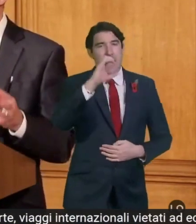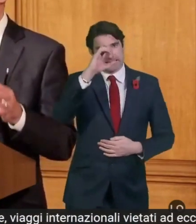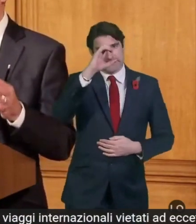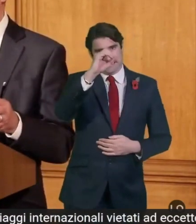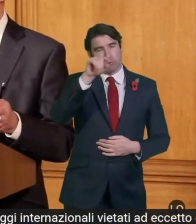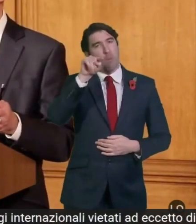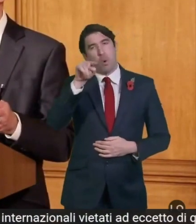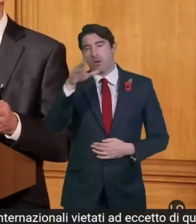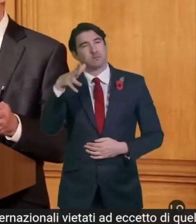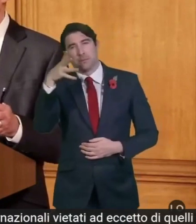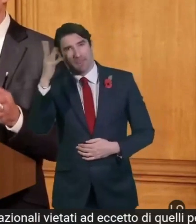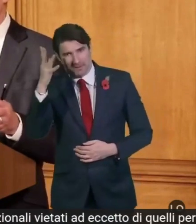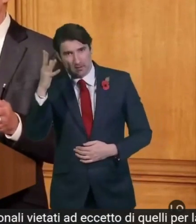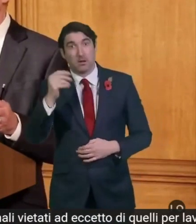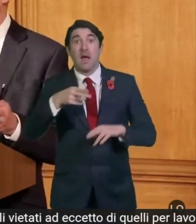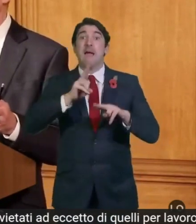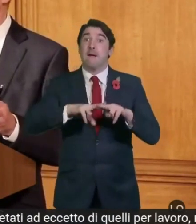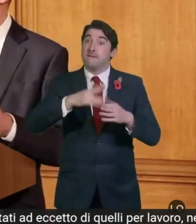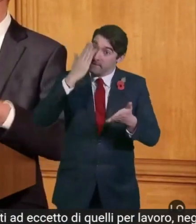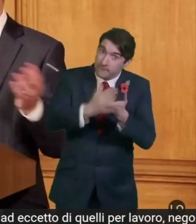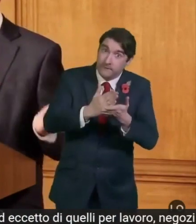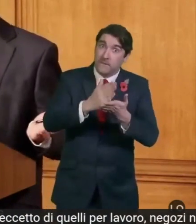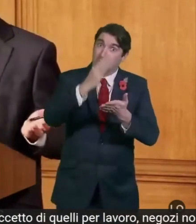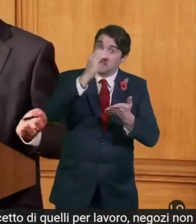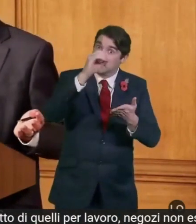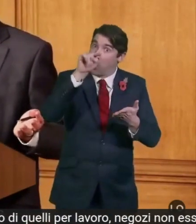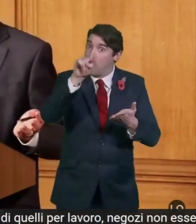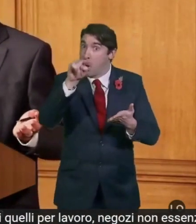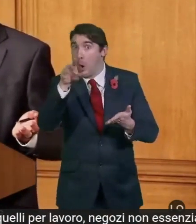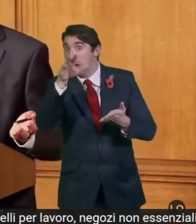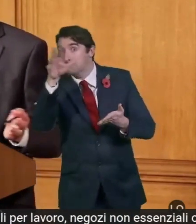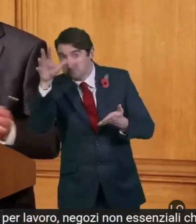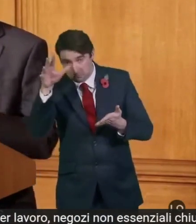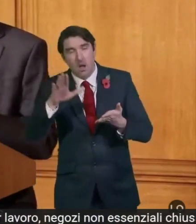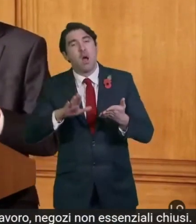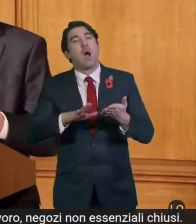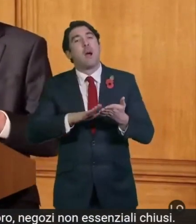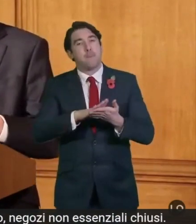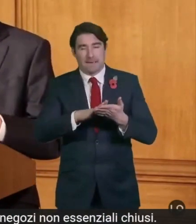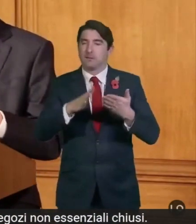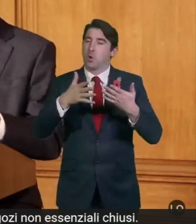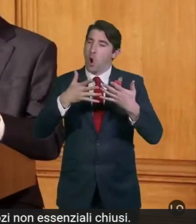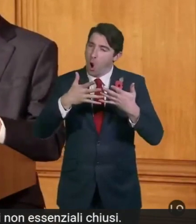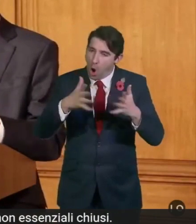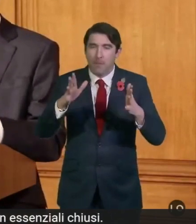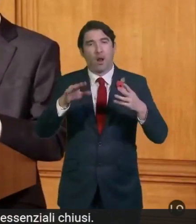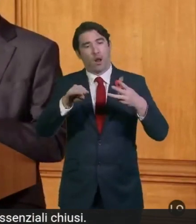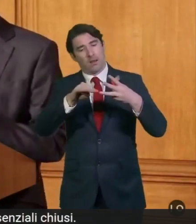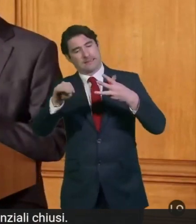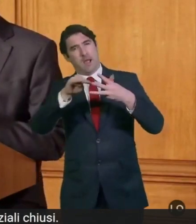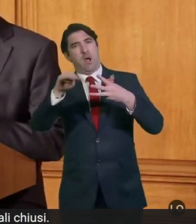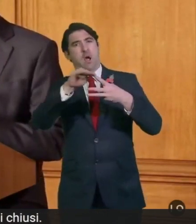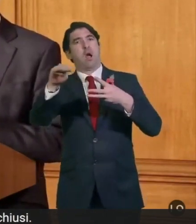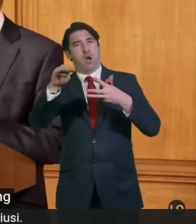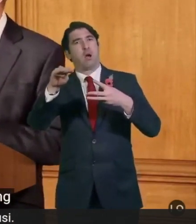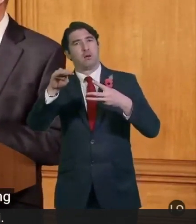But I don't think it's a situation where in 4 weeks' time you just say, well, everything's back to normal again, and there's going to have to still be some restrictions